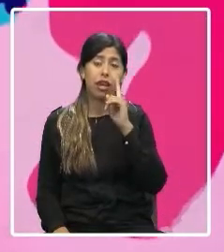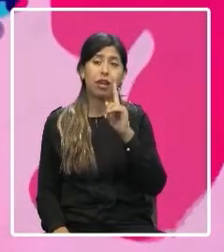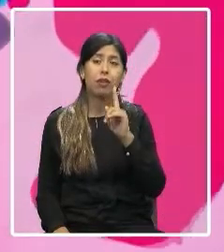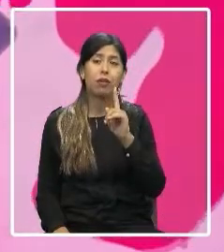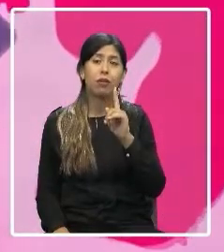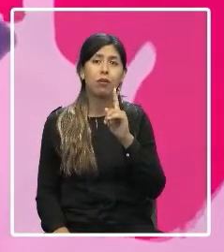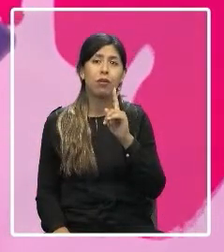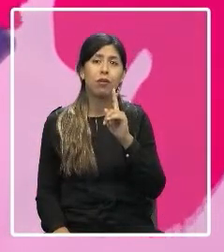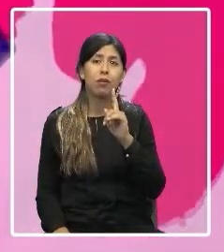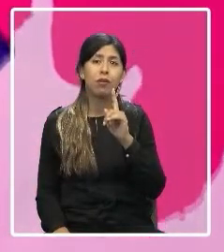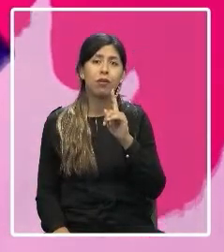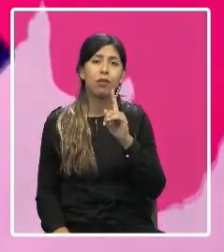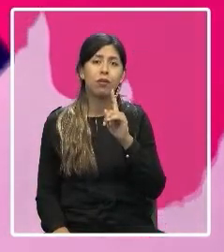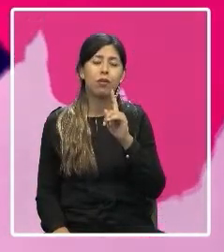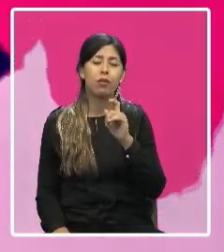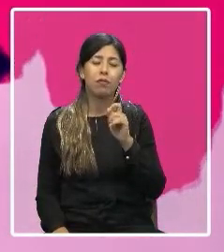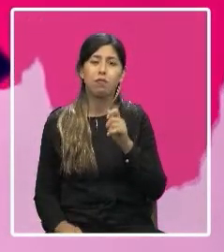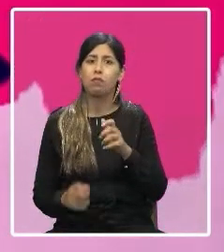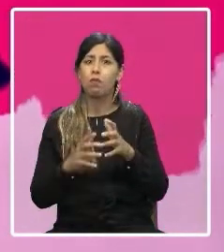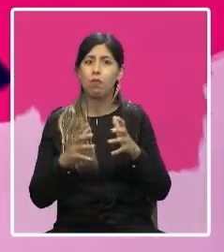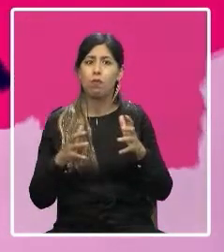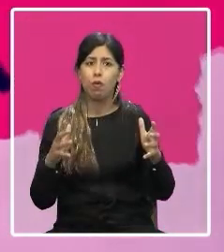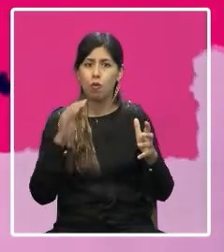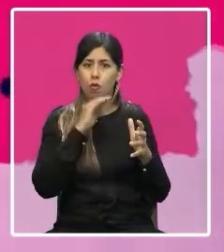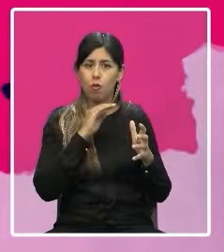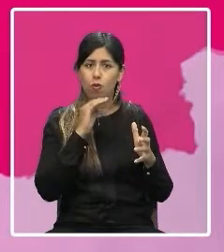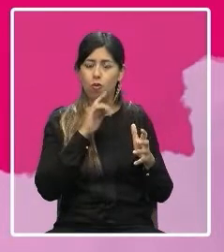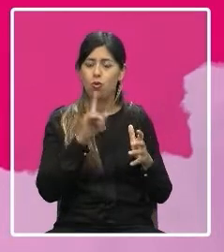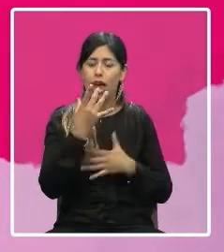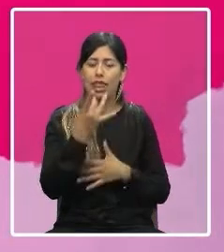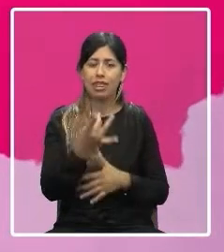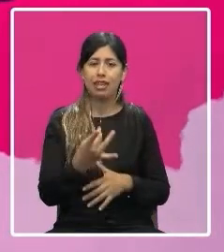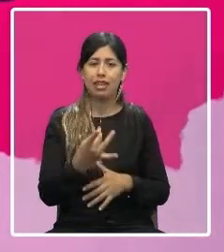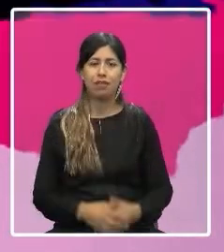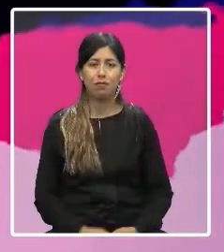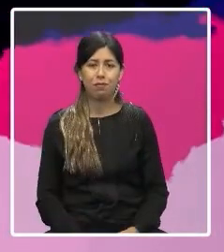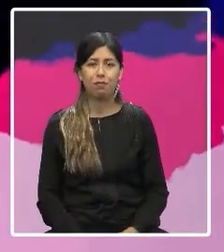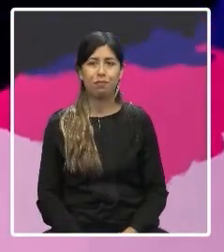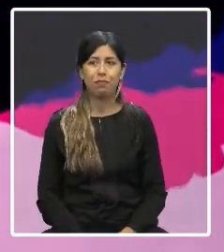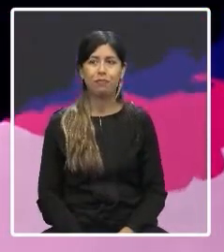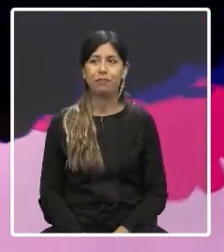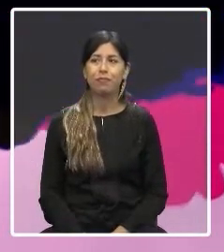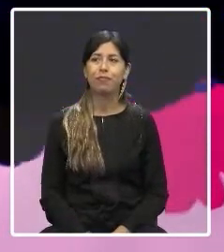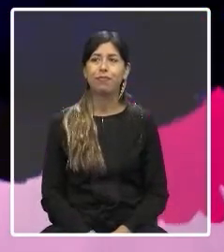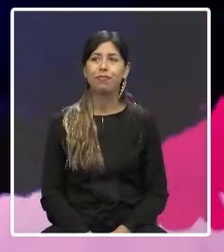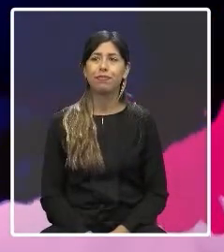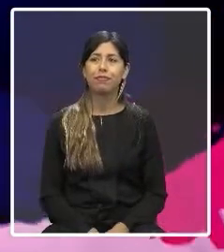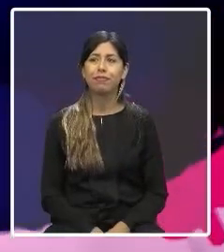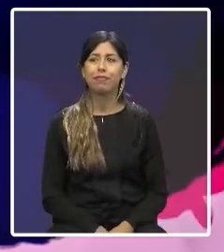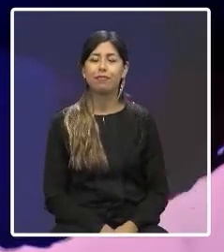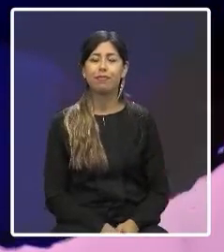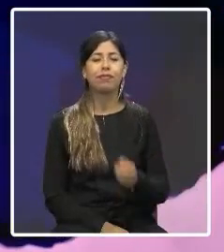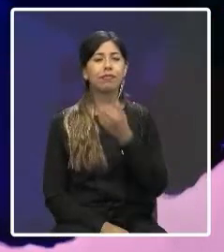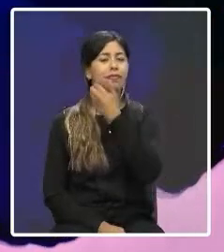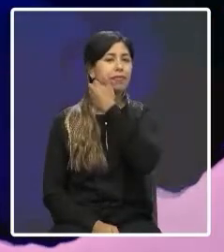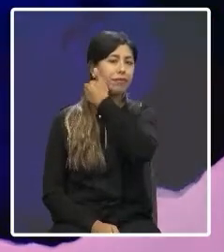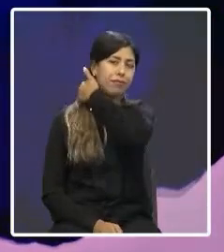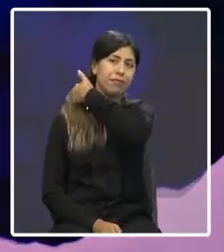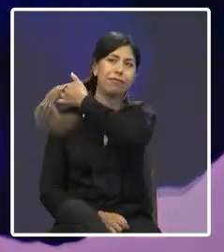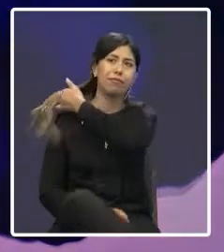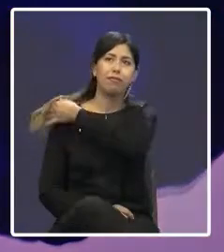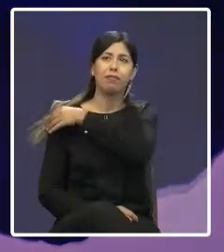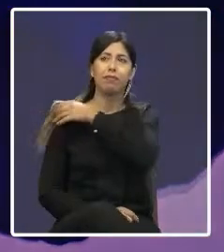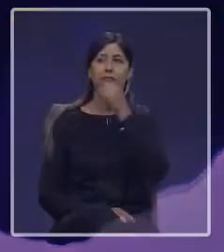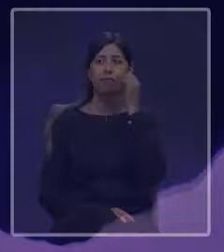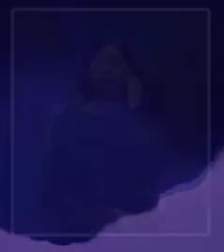things in terms of, what is it about being online that makes things particularly attractive and may